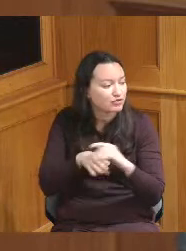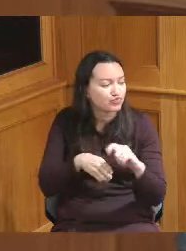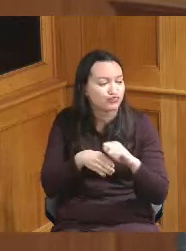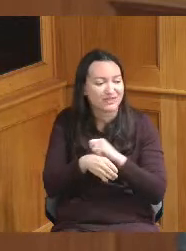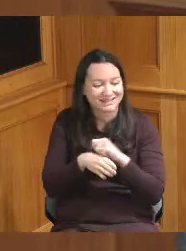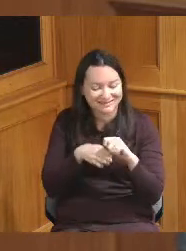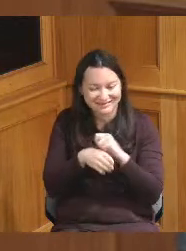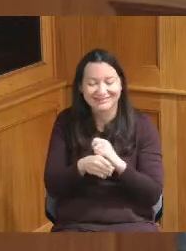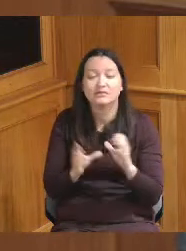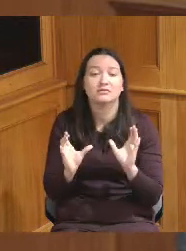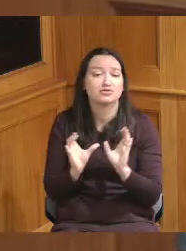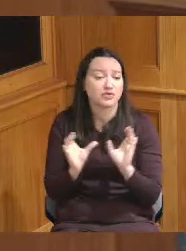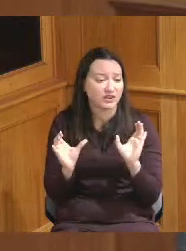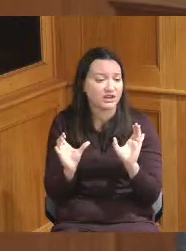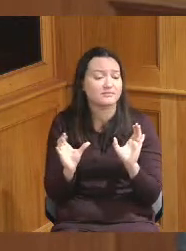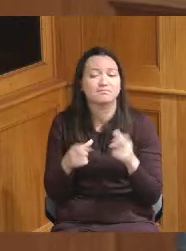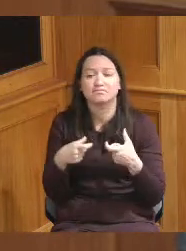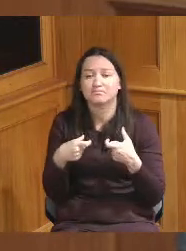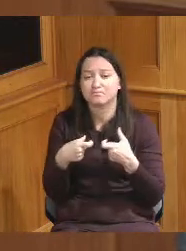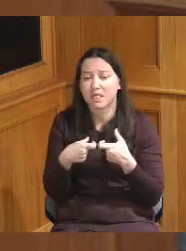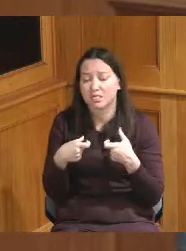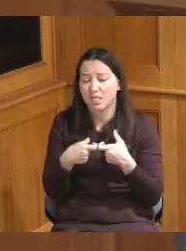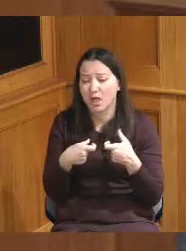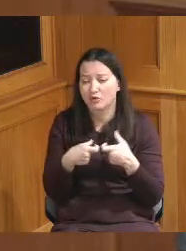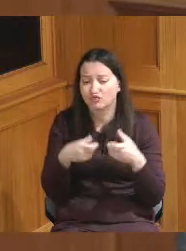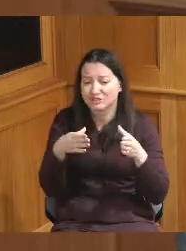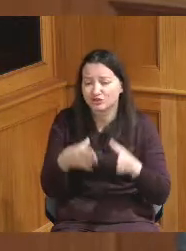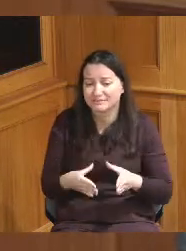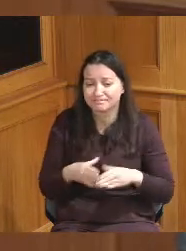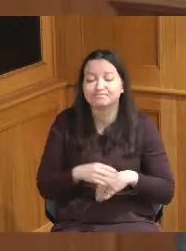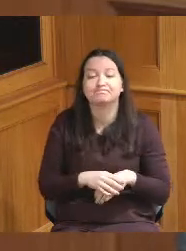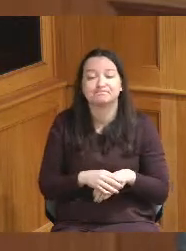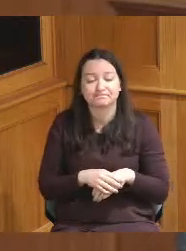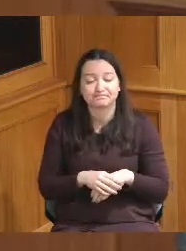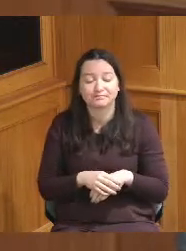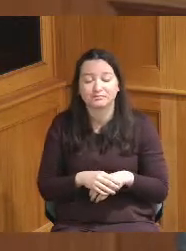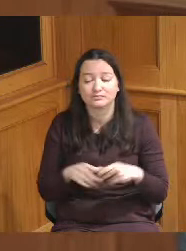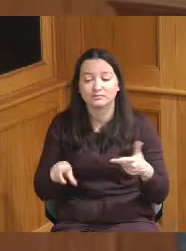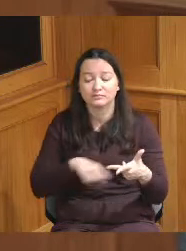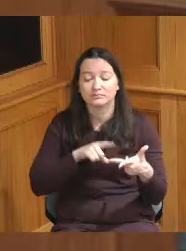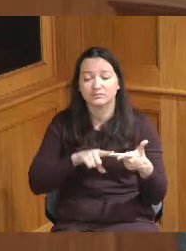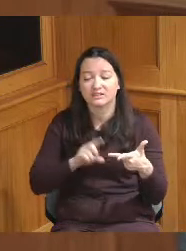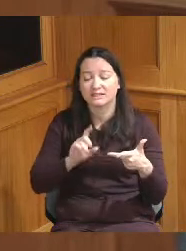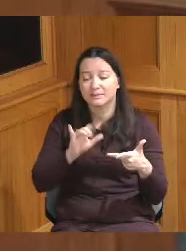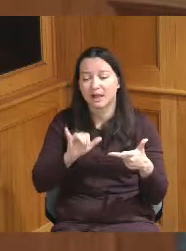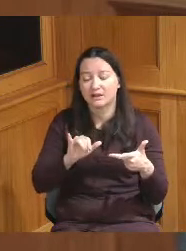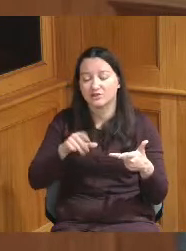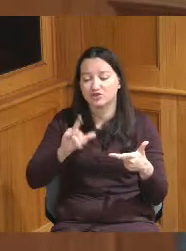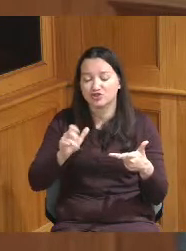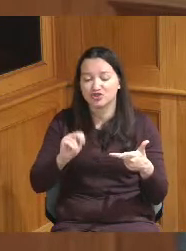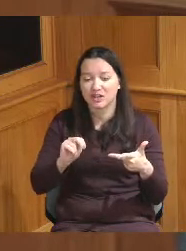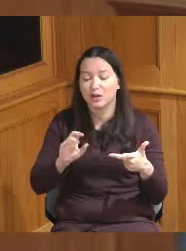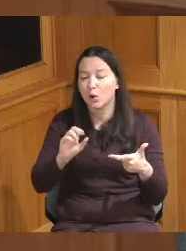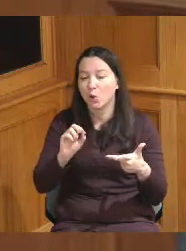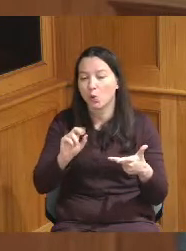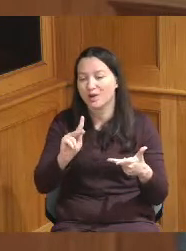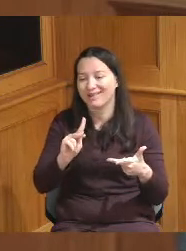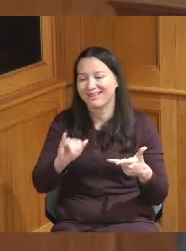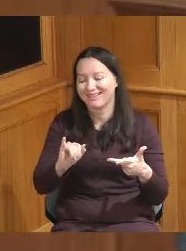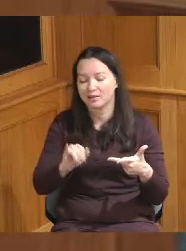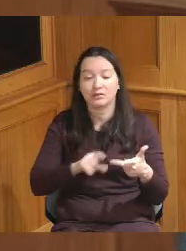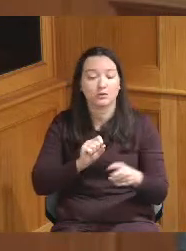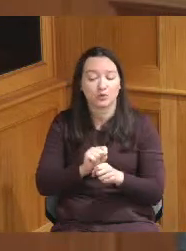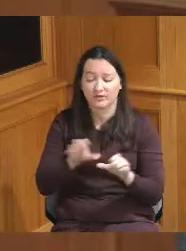training and certifications and electrical apprenticeships, Supply Chain OKI, who will improve workforce coordination